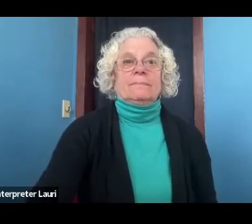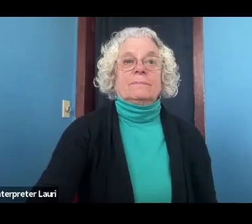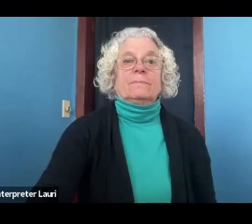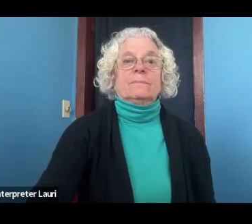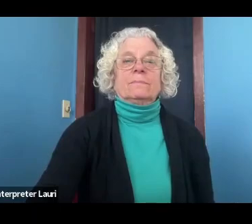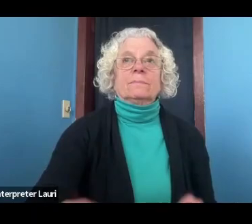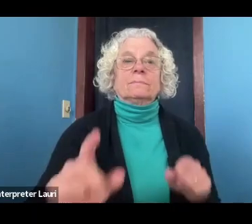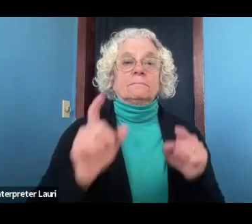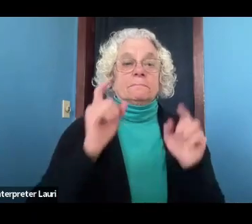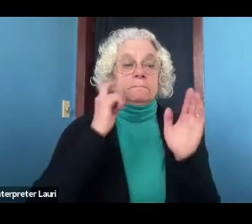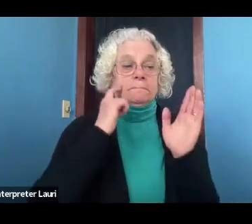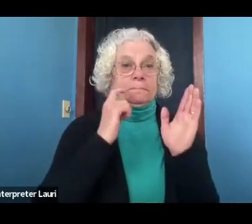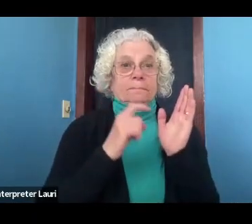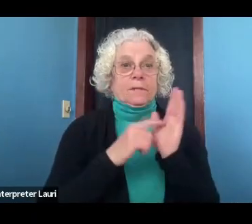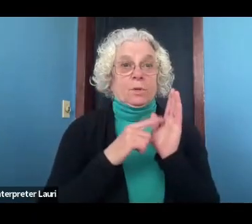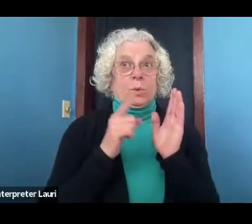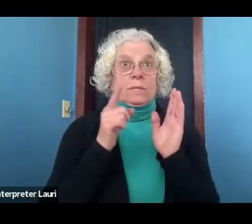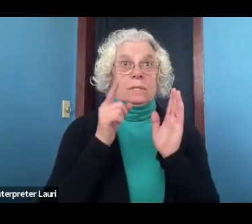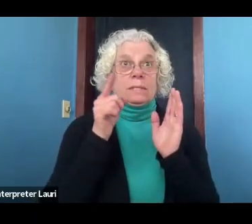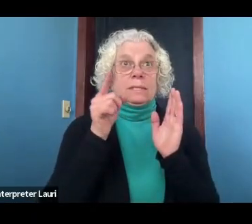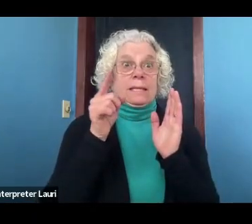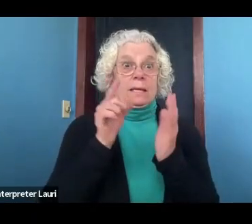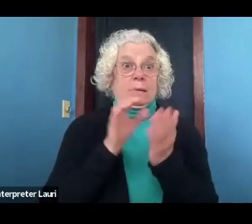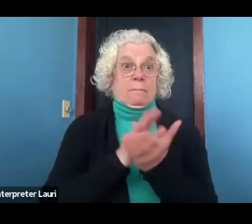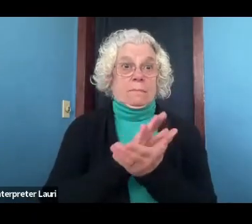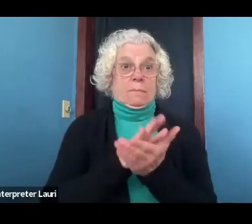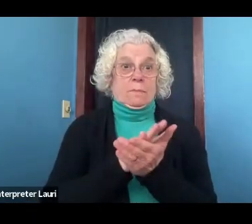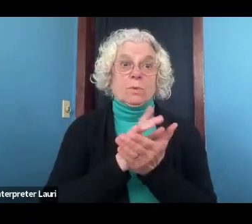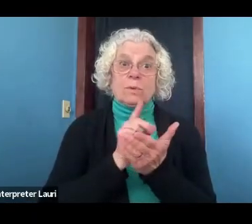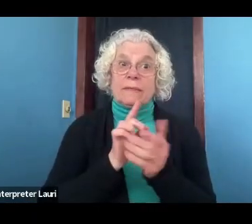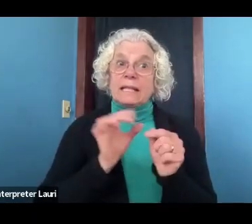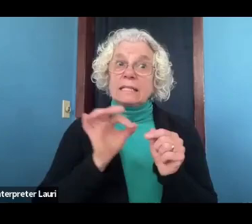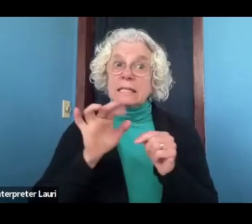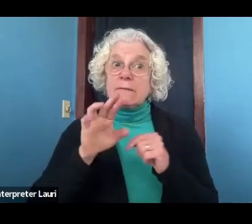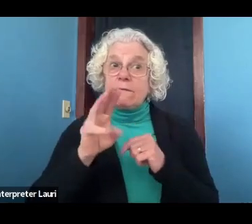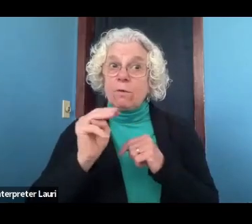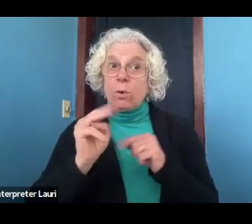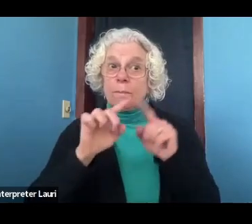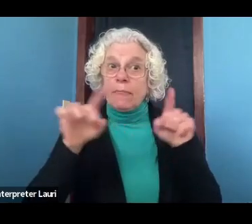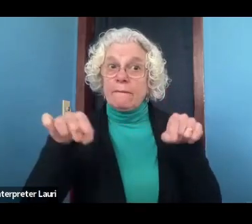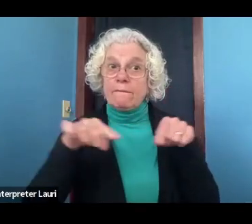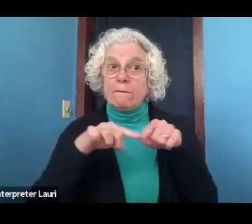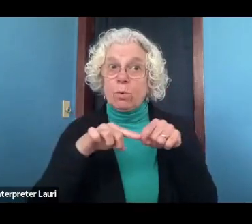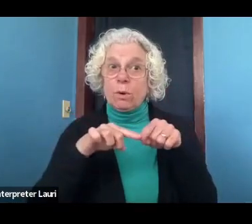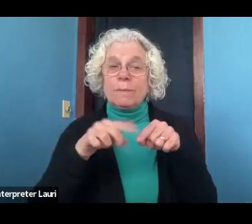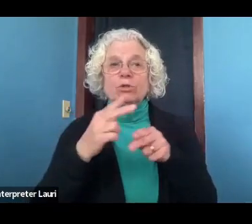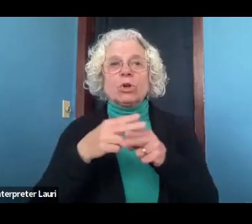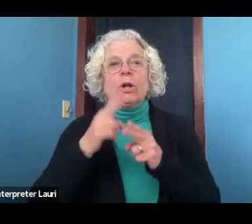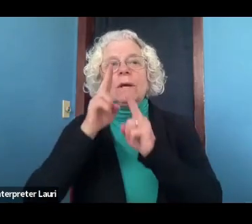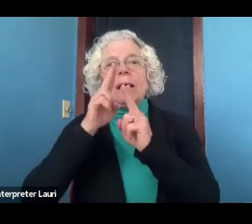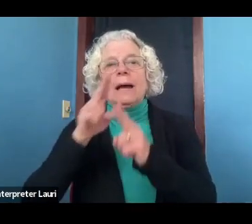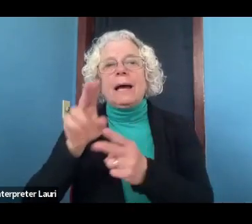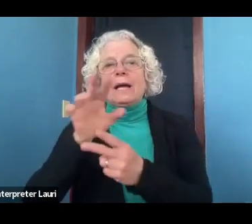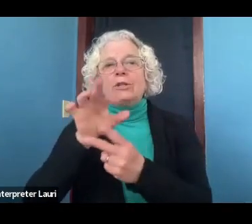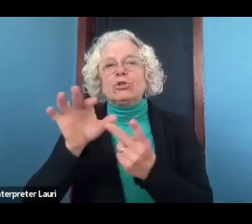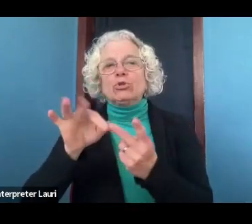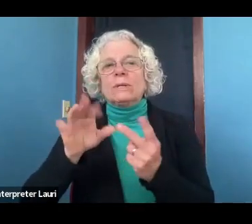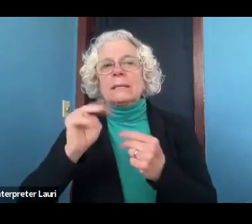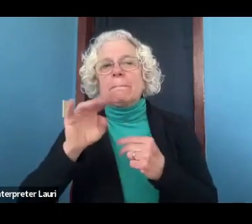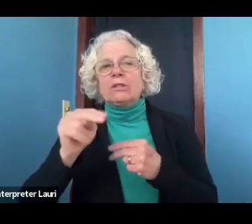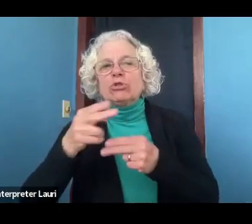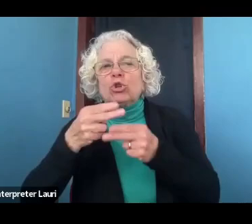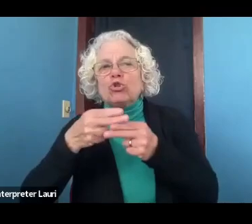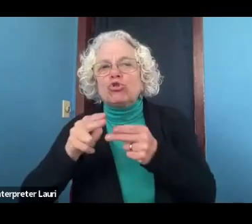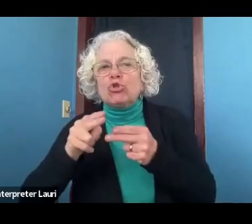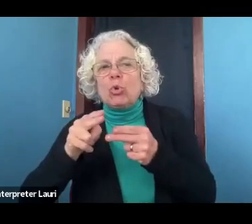So here we're actually looking at an actual form. This is the Honored Choices Minnesota short form. You can see it's very short